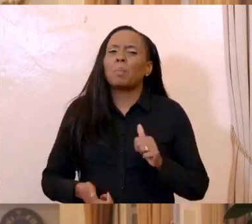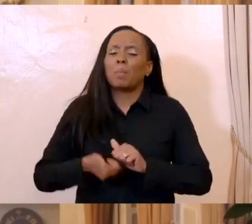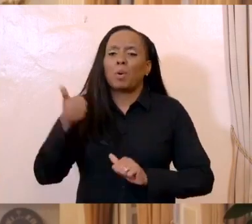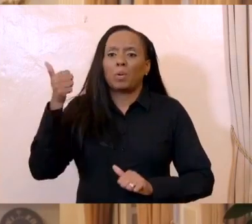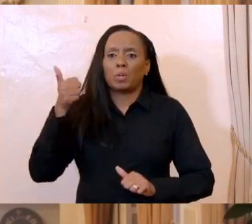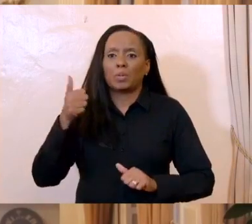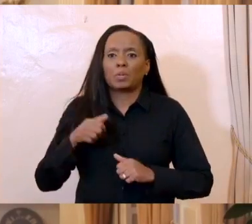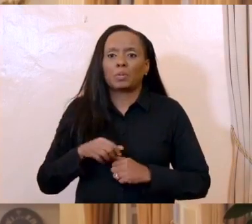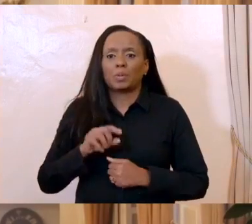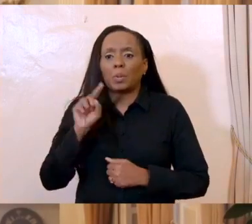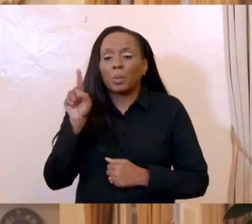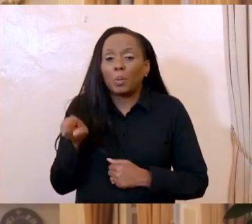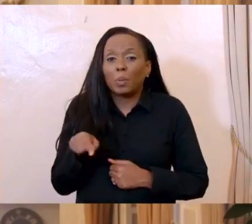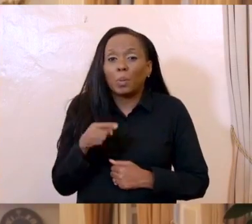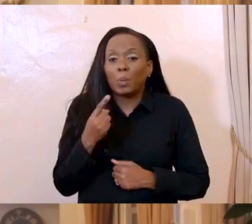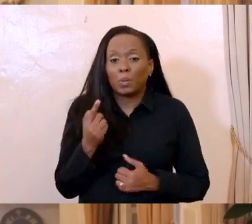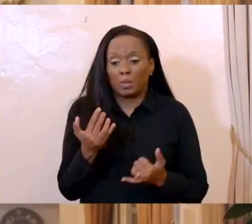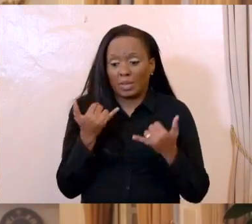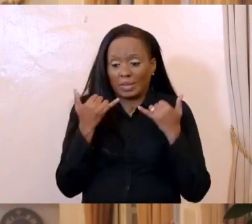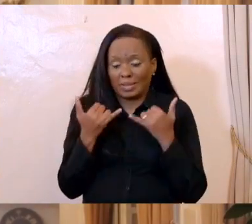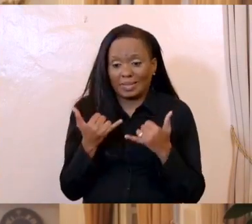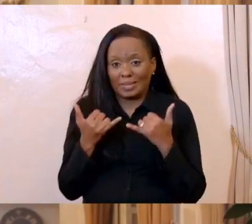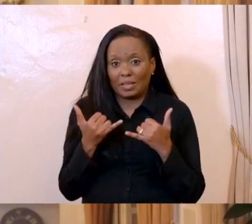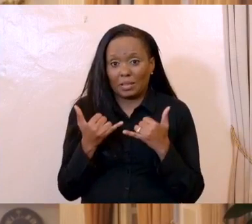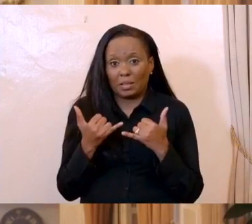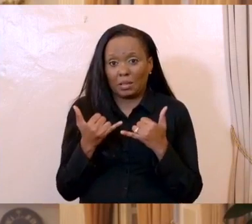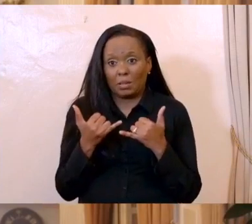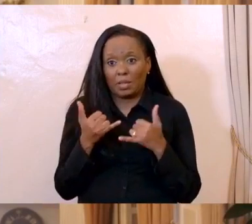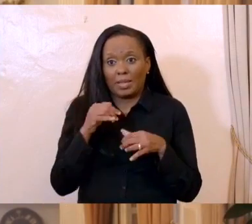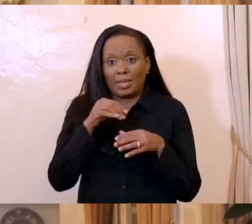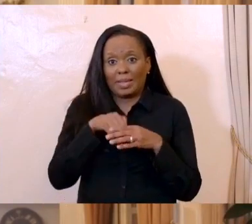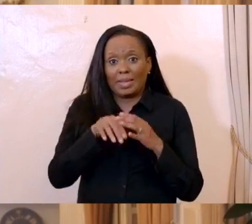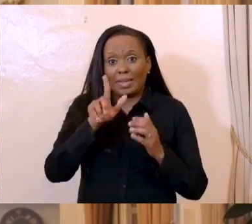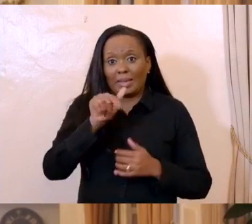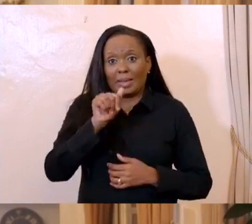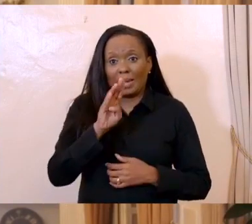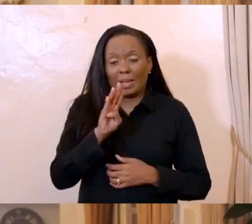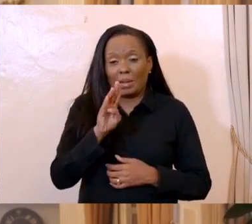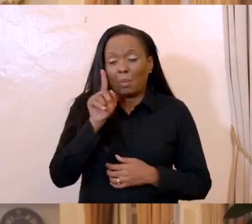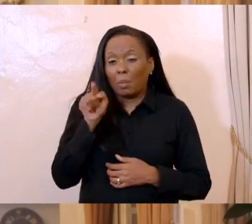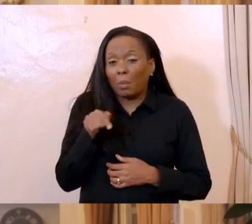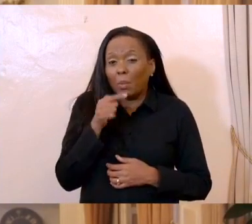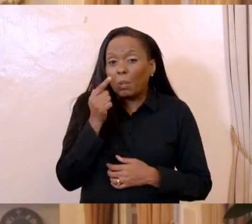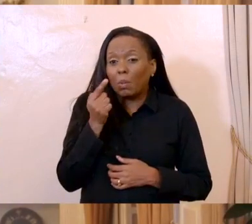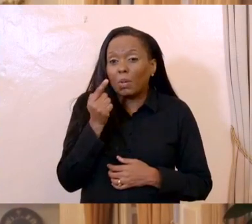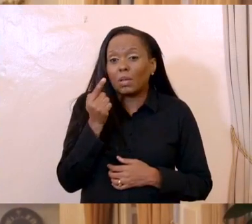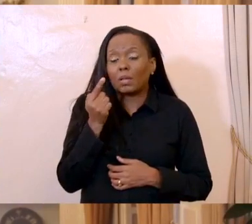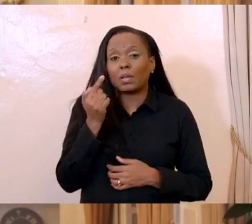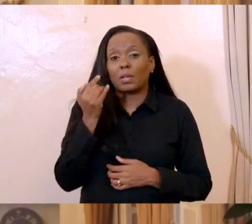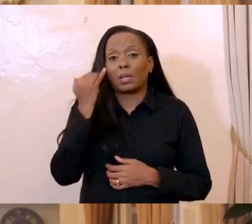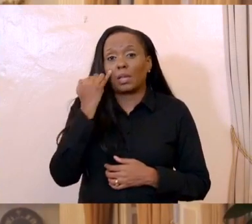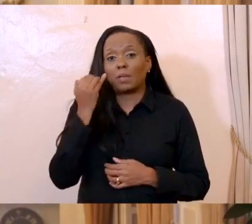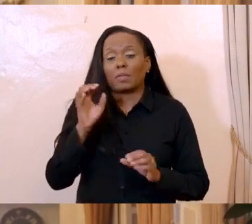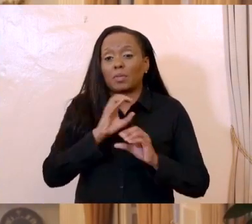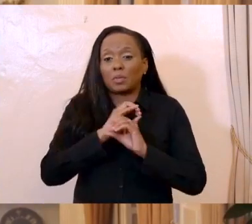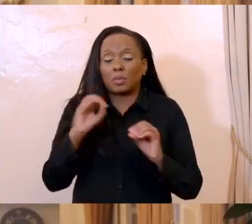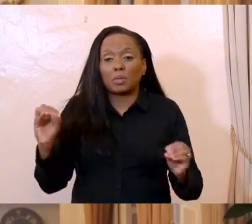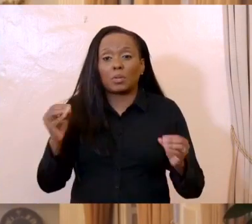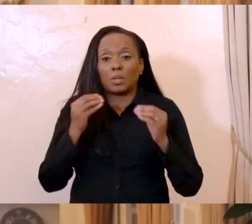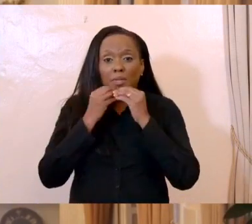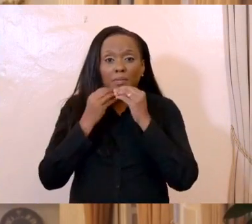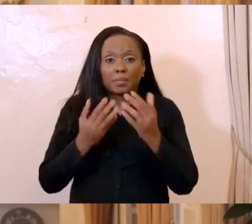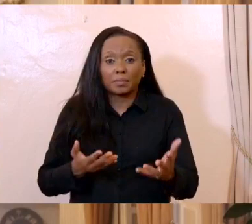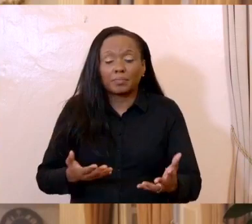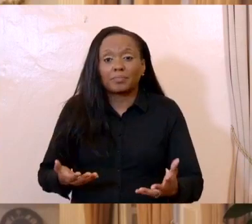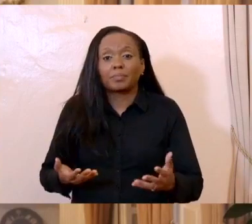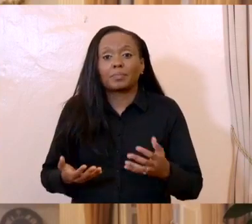only samples that are in the lab from that time period are samples where there is no information that